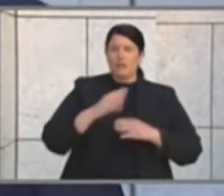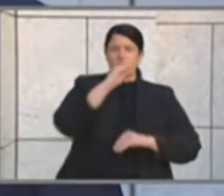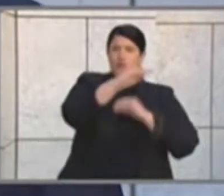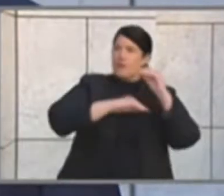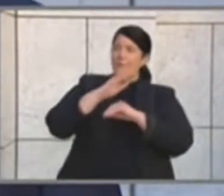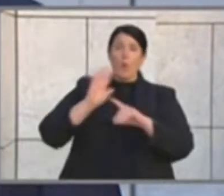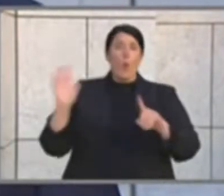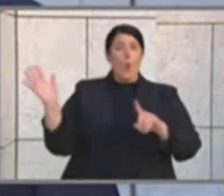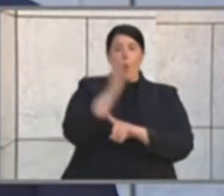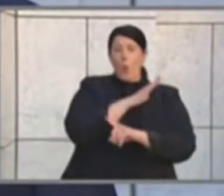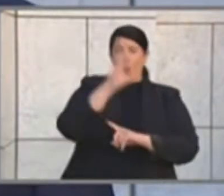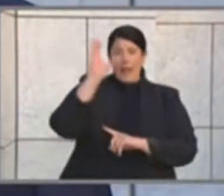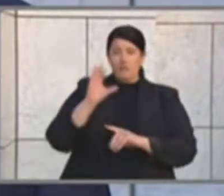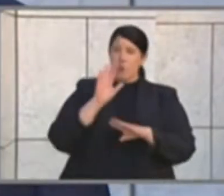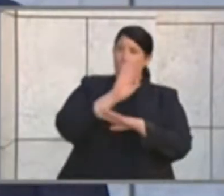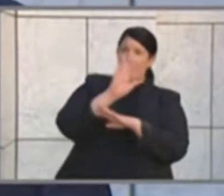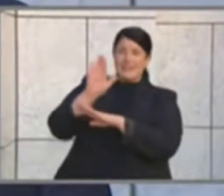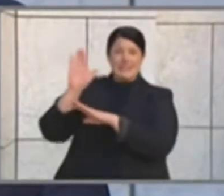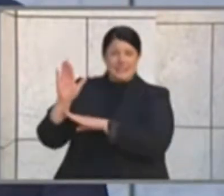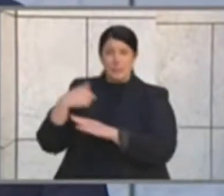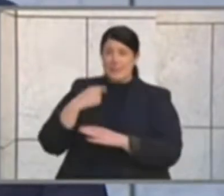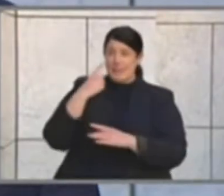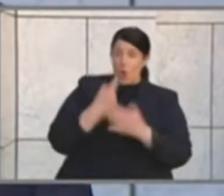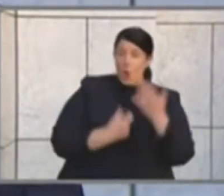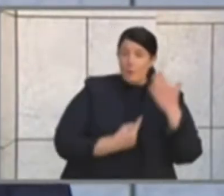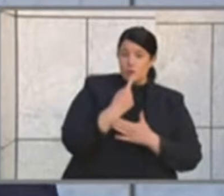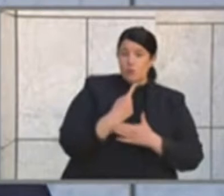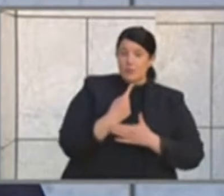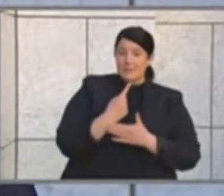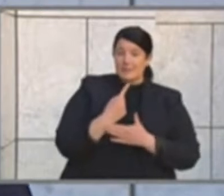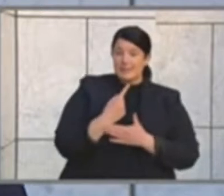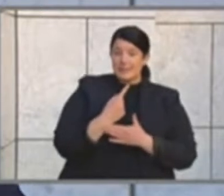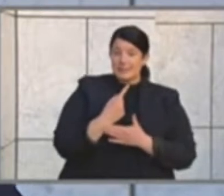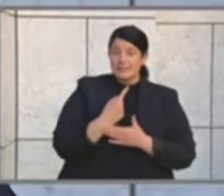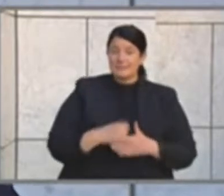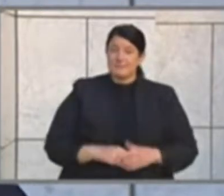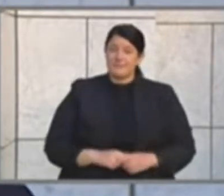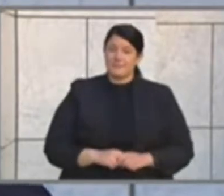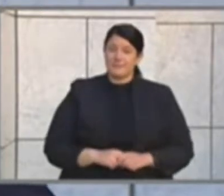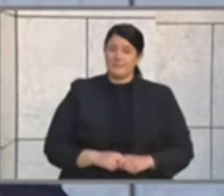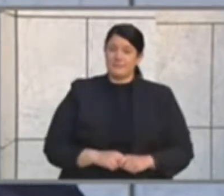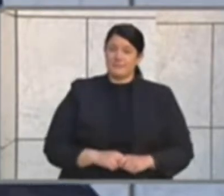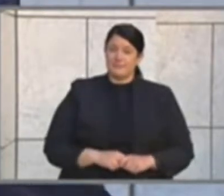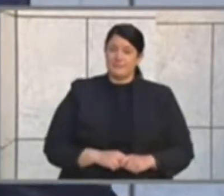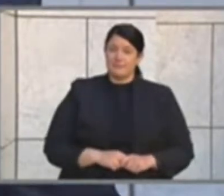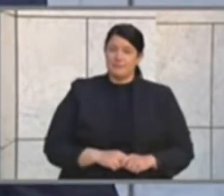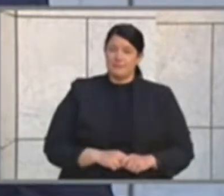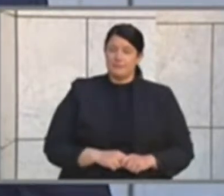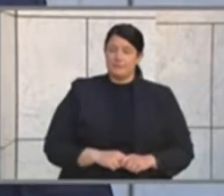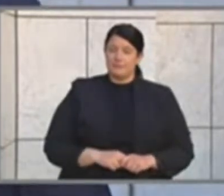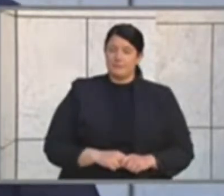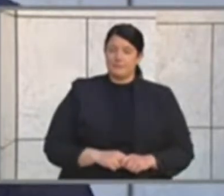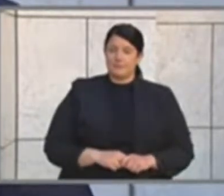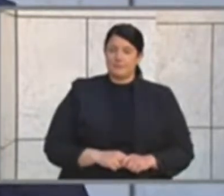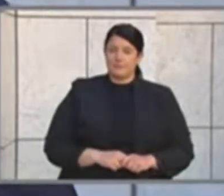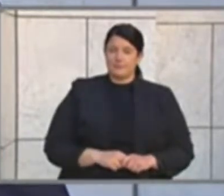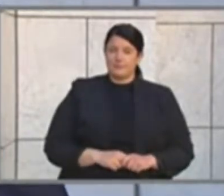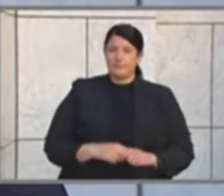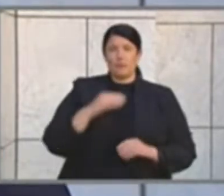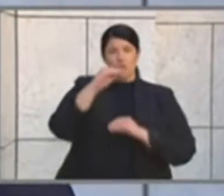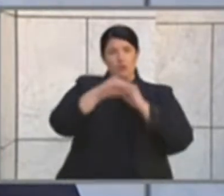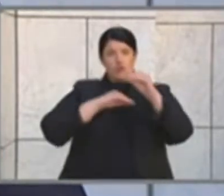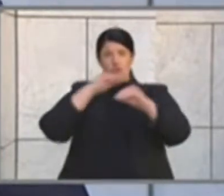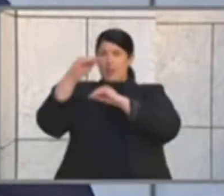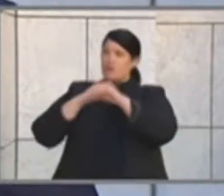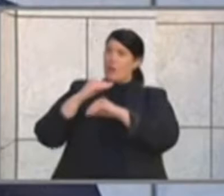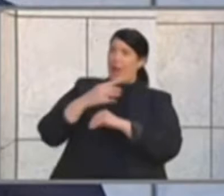in all countries, wherever we see those opportunities. If you stand still long enough next to one of our trade ministers in recent years, they would have sought to